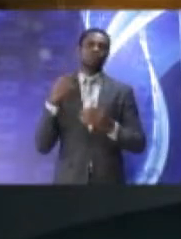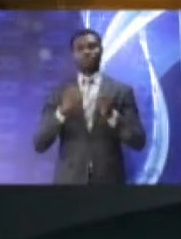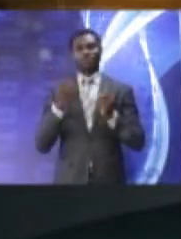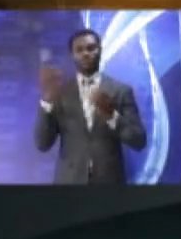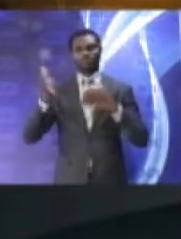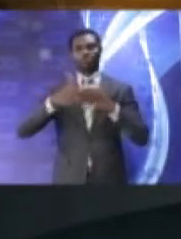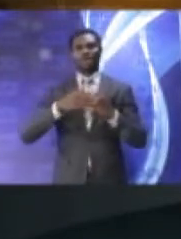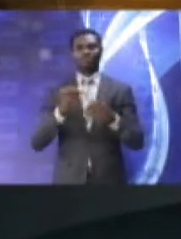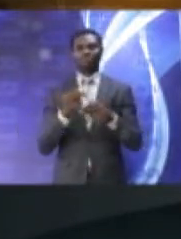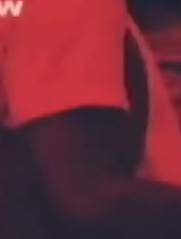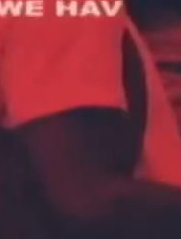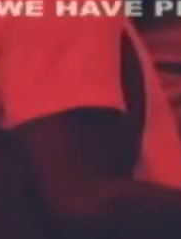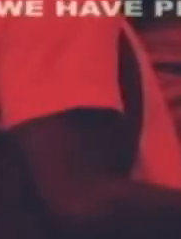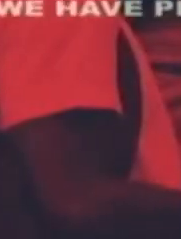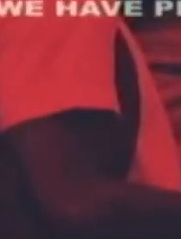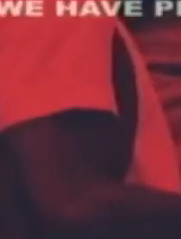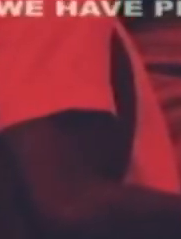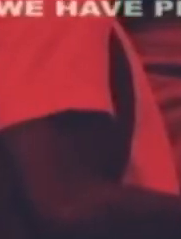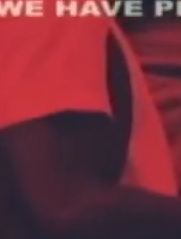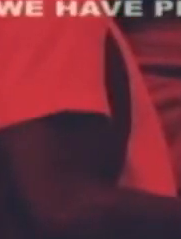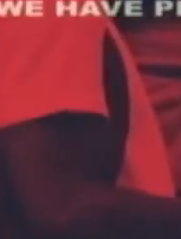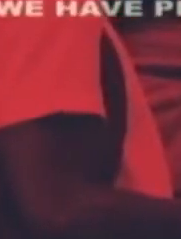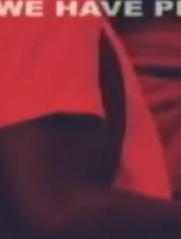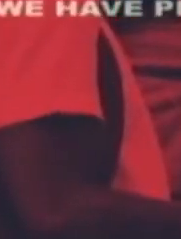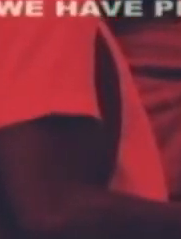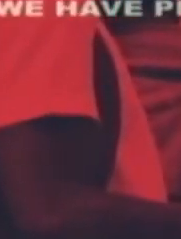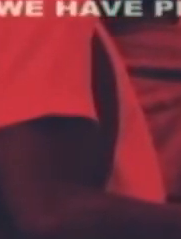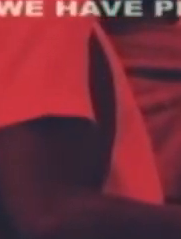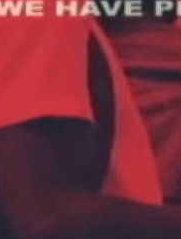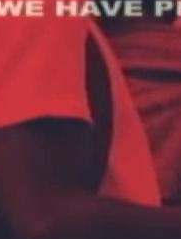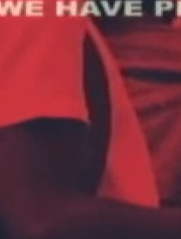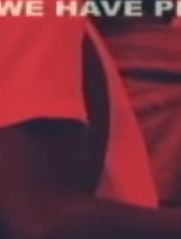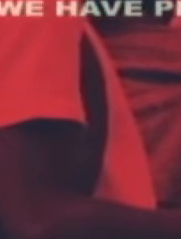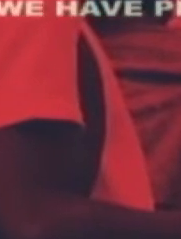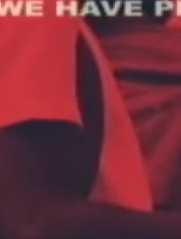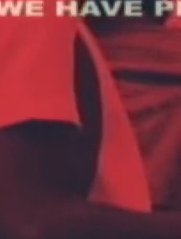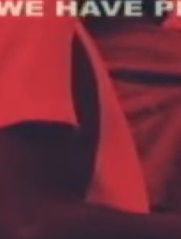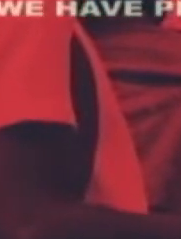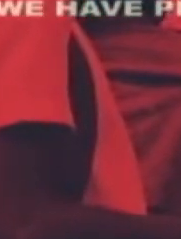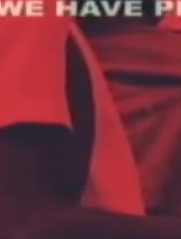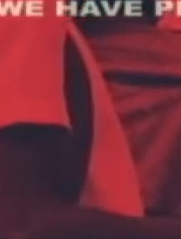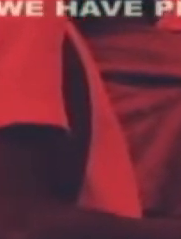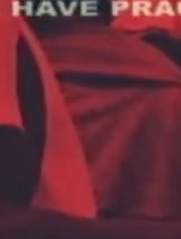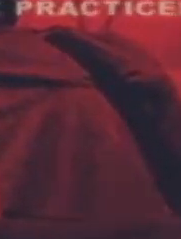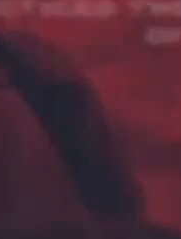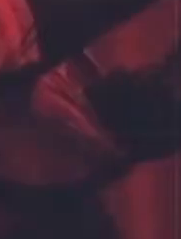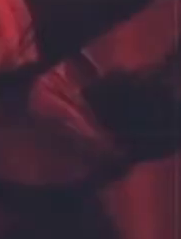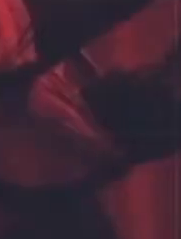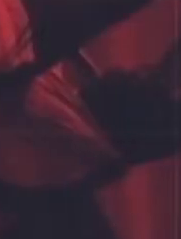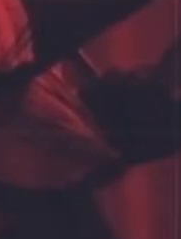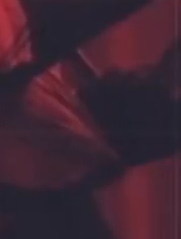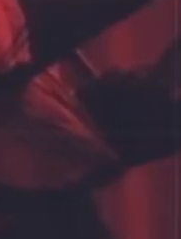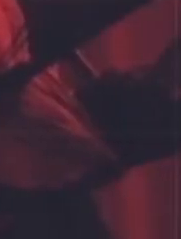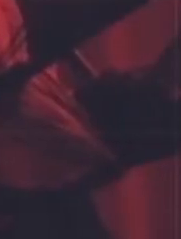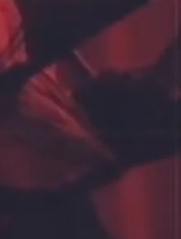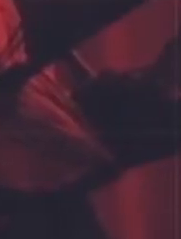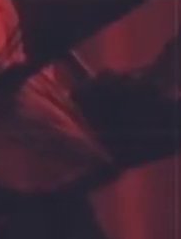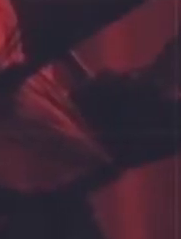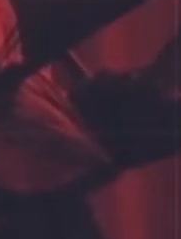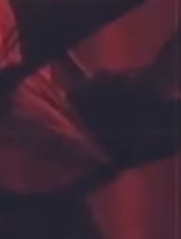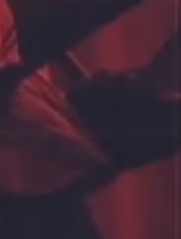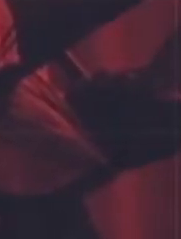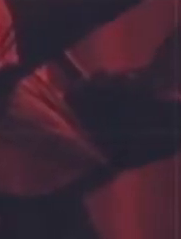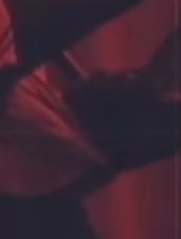tuned. We have observed the lockdown. We have practiced the measures in order to curb the spread of the virus, but we can do